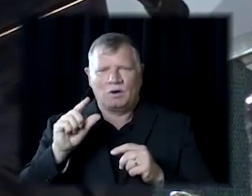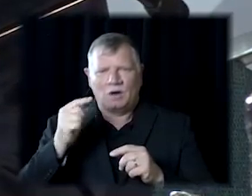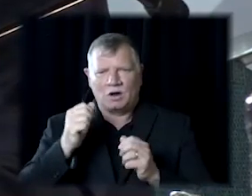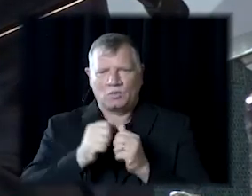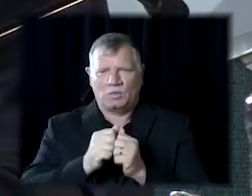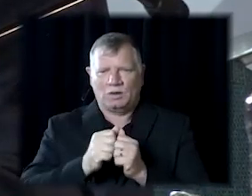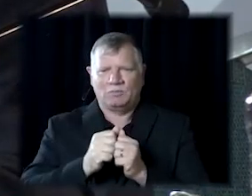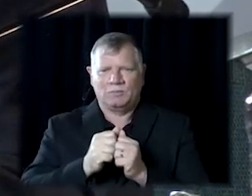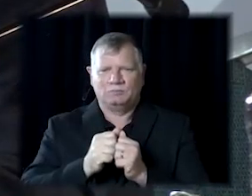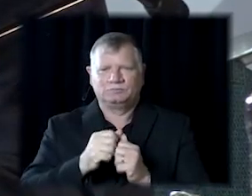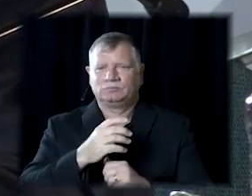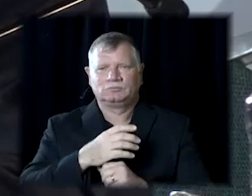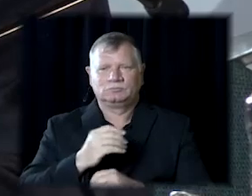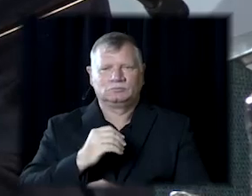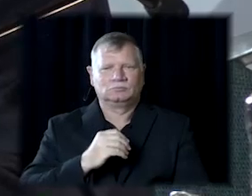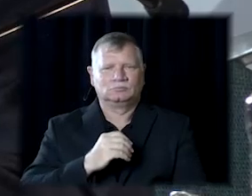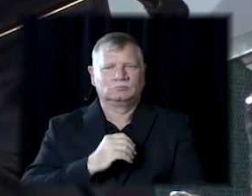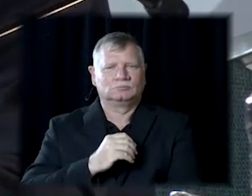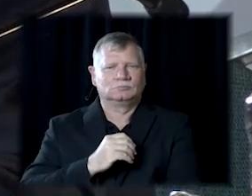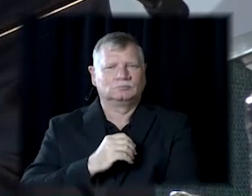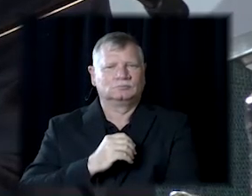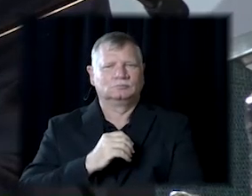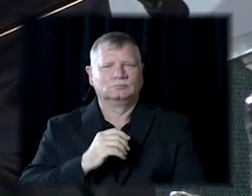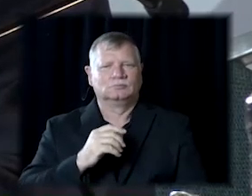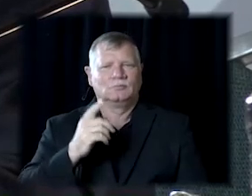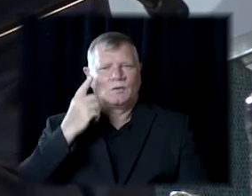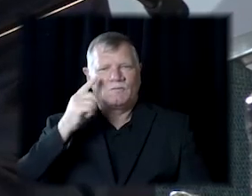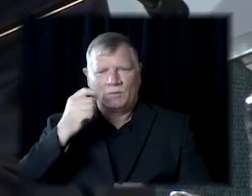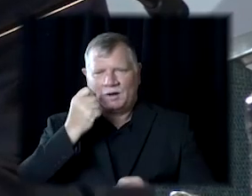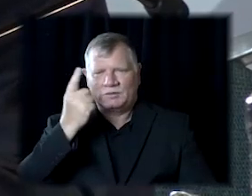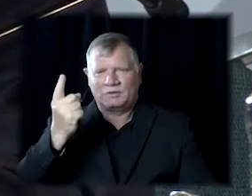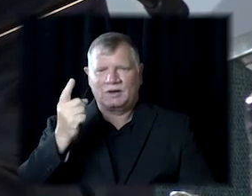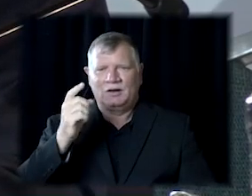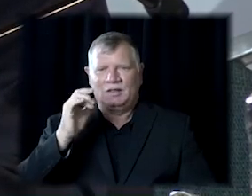government. And as I said earlier, it's my understanding that